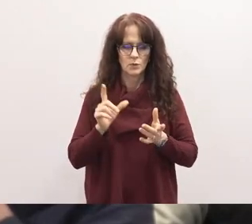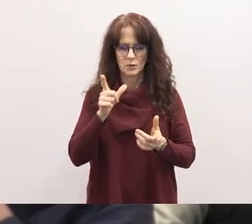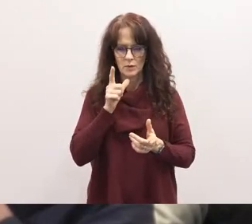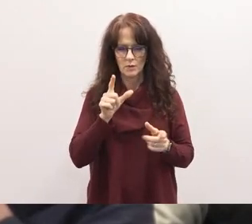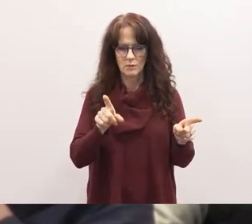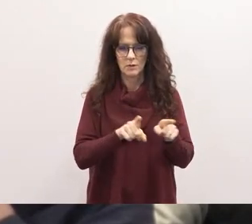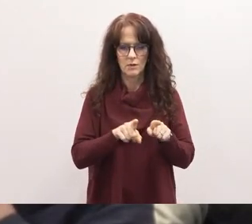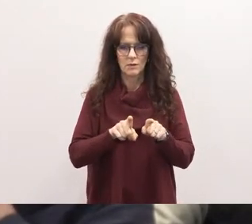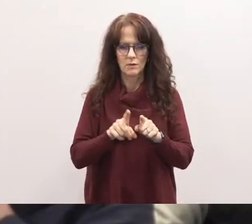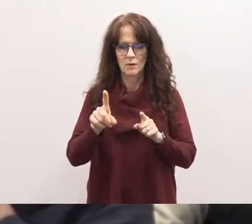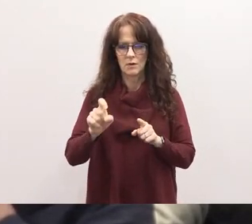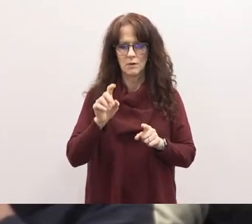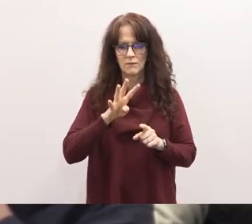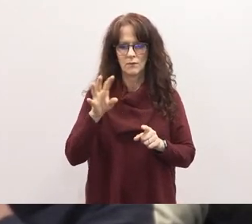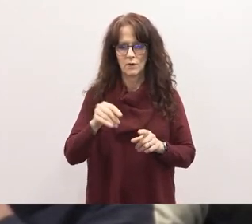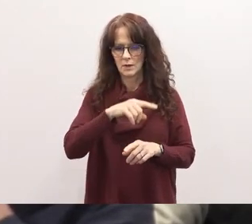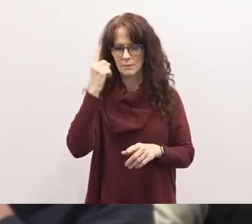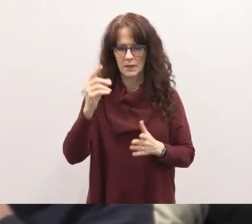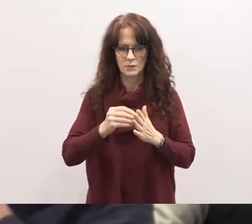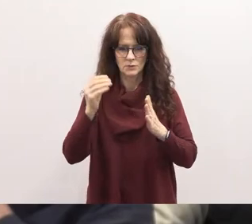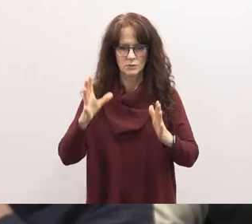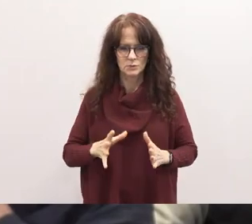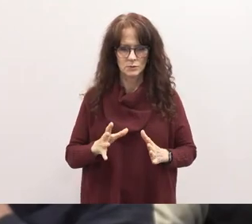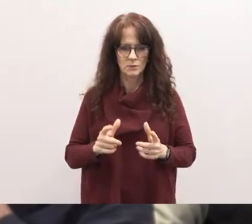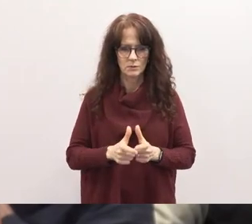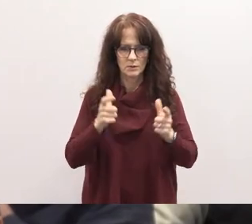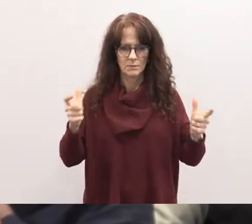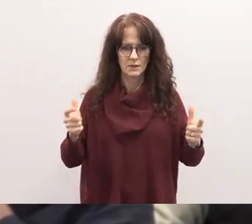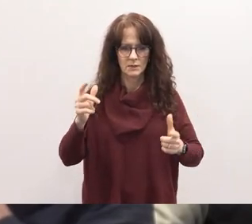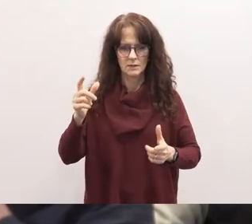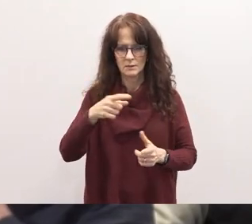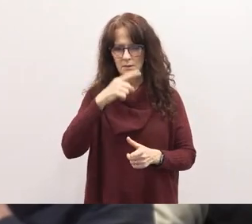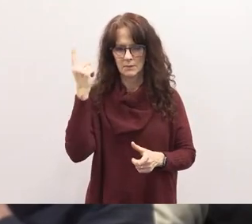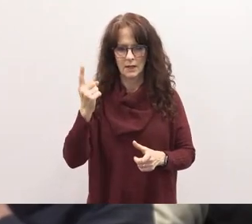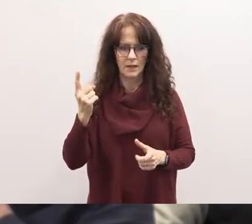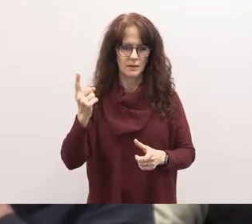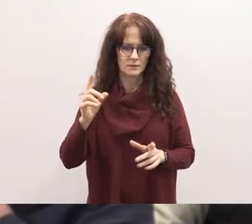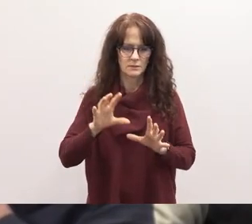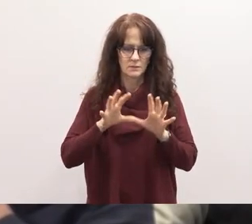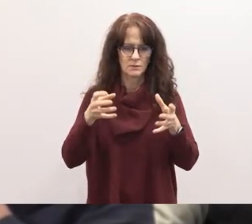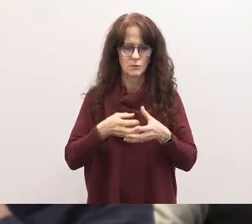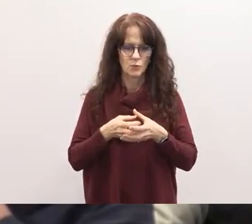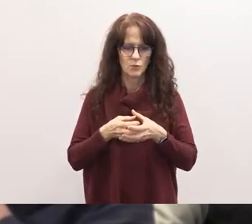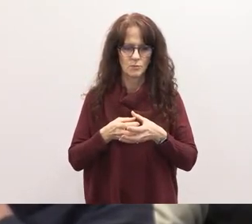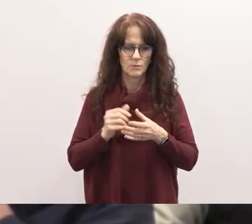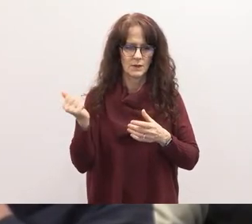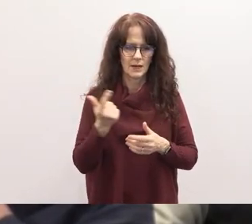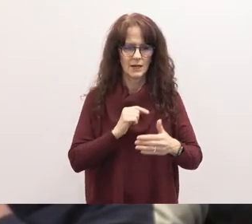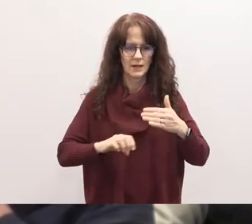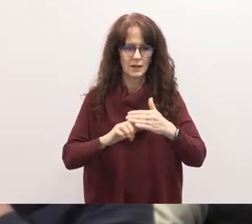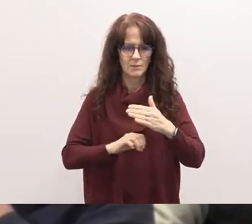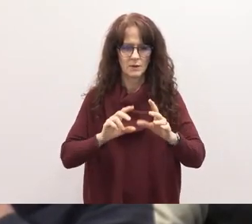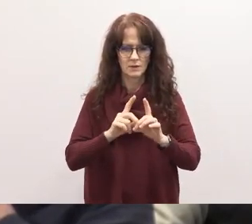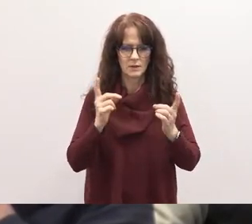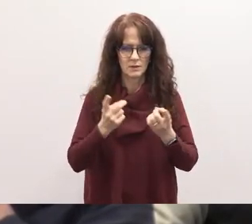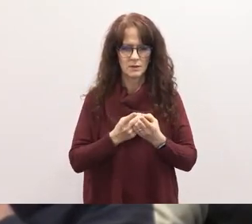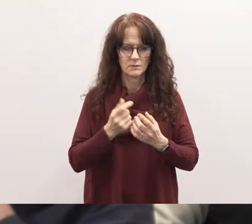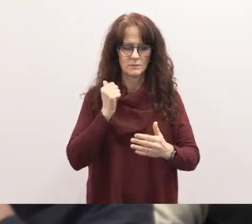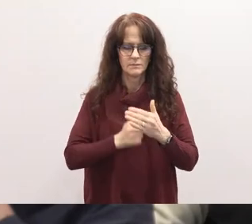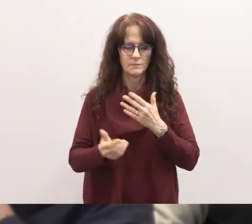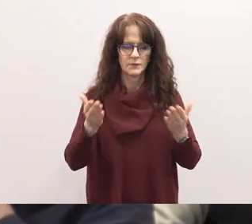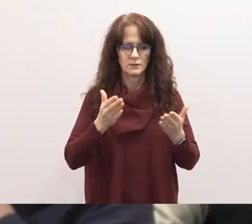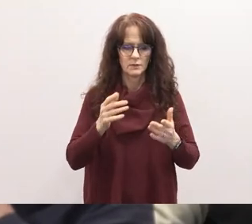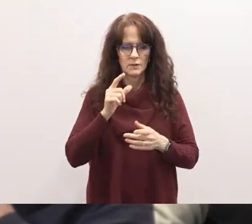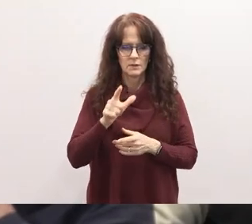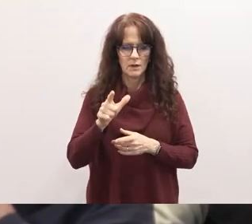also have 140 Black students at Longfellow, which is the biggest Black population at any elementary school in the district. These underserved populations